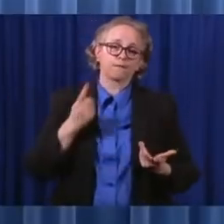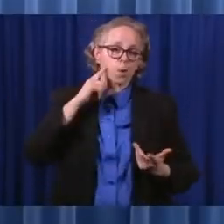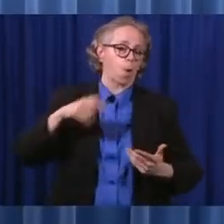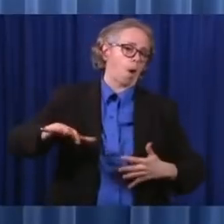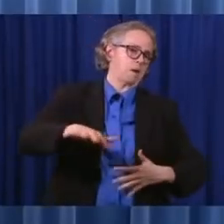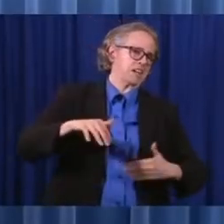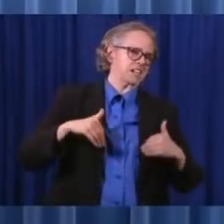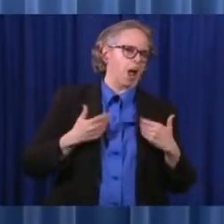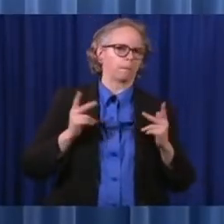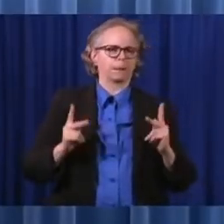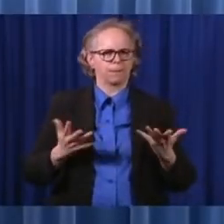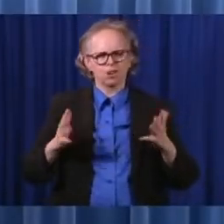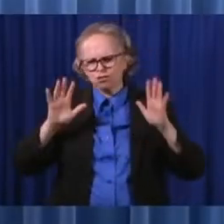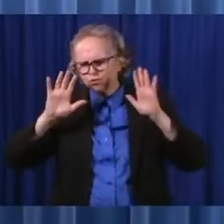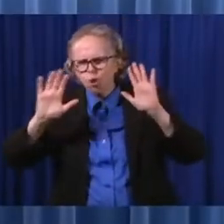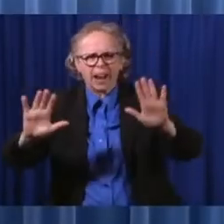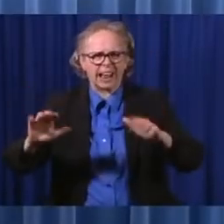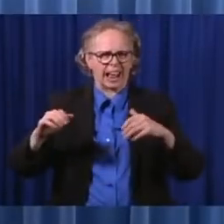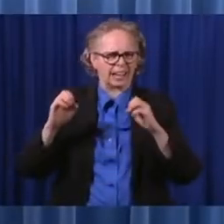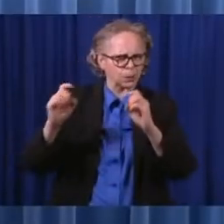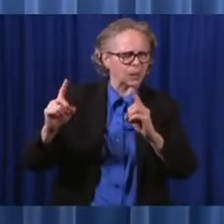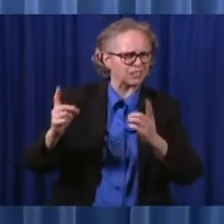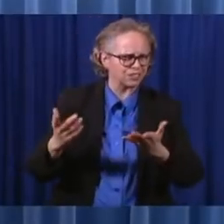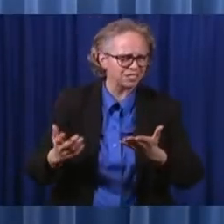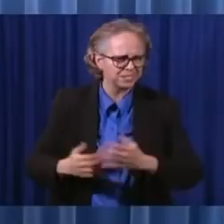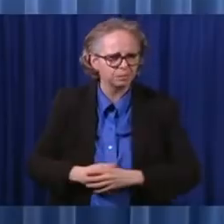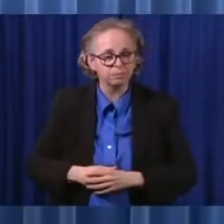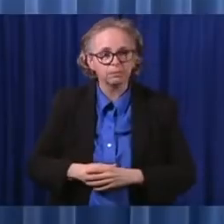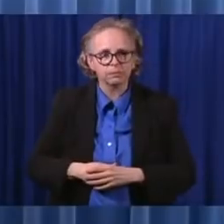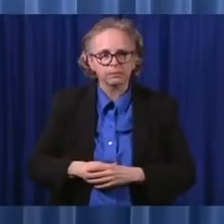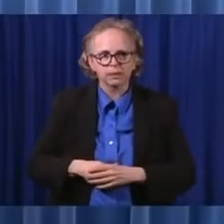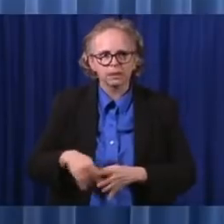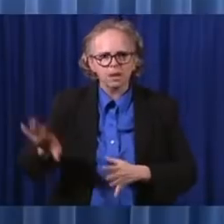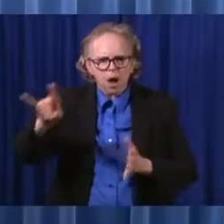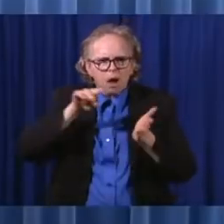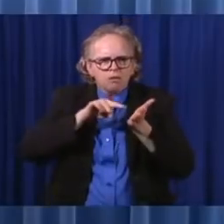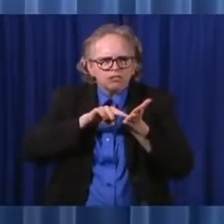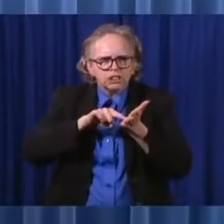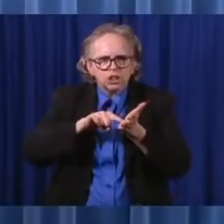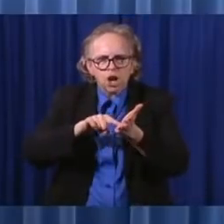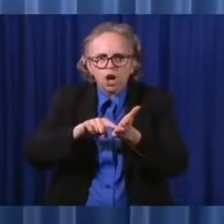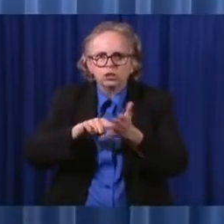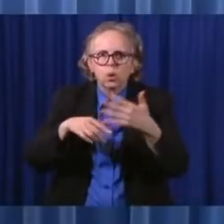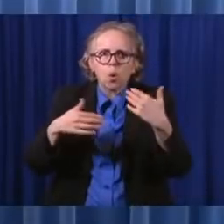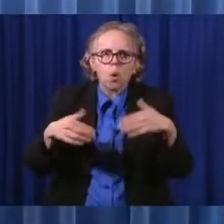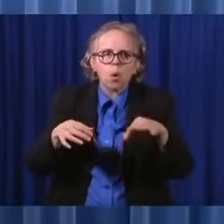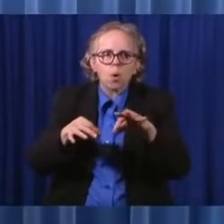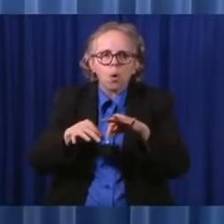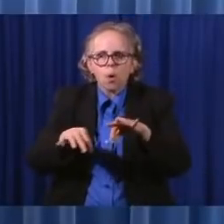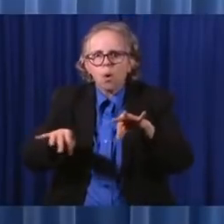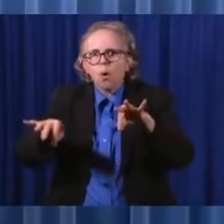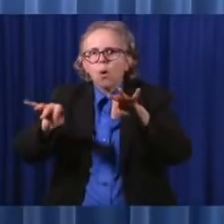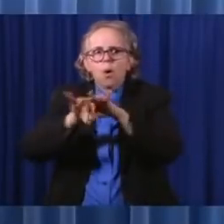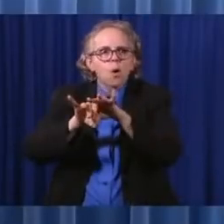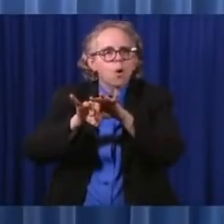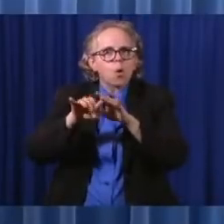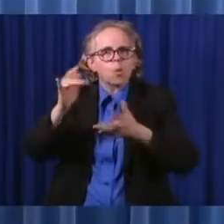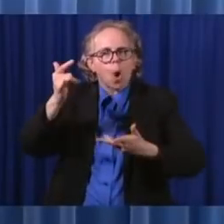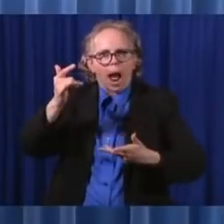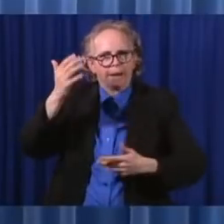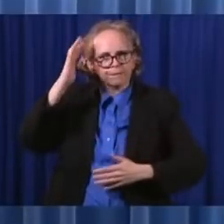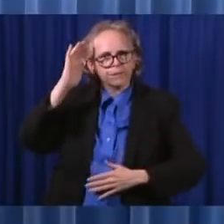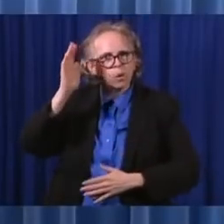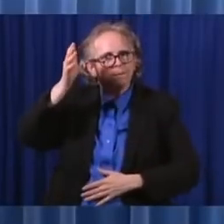education. The research that many of them do is vitally important to the future of the state of Ohio. So we're very